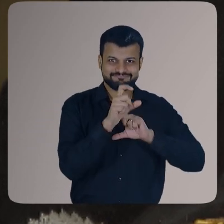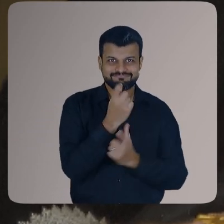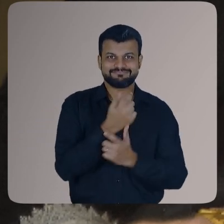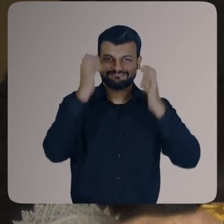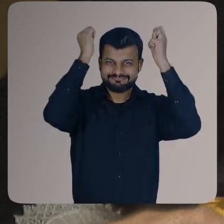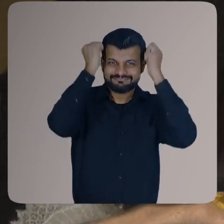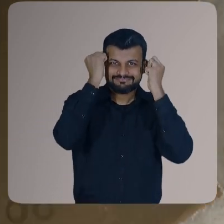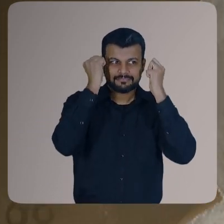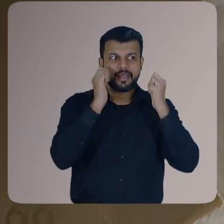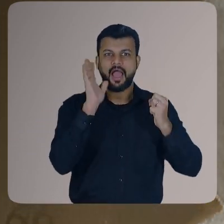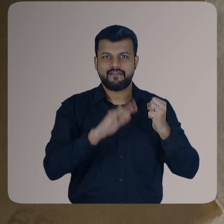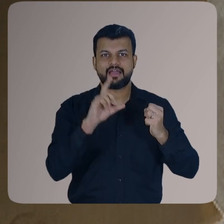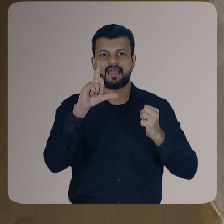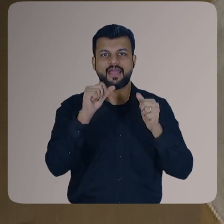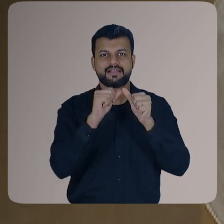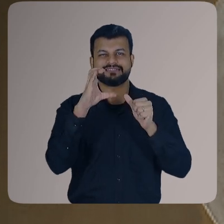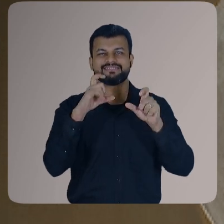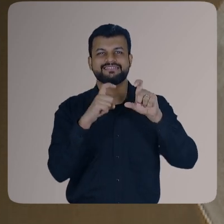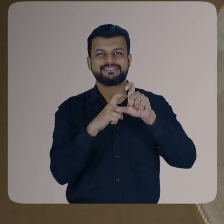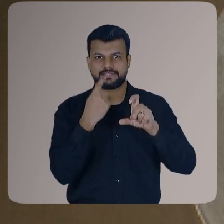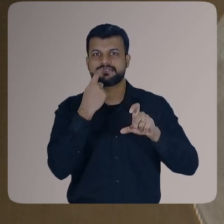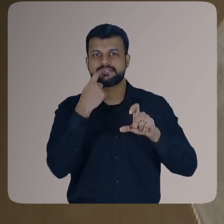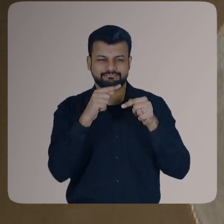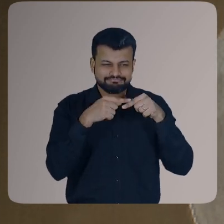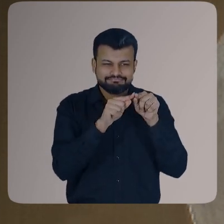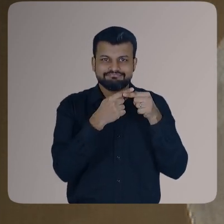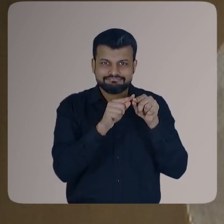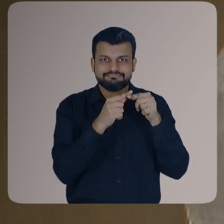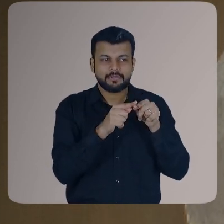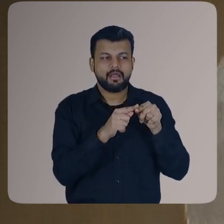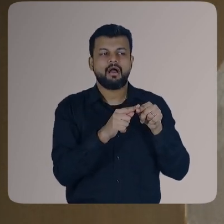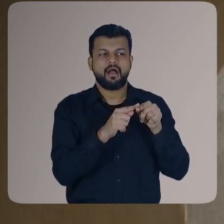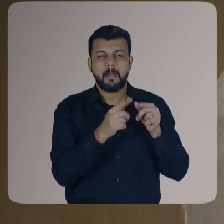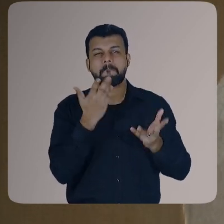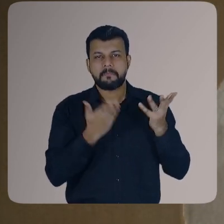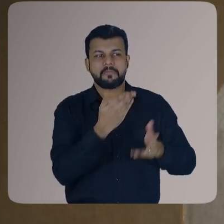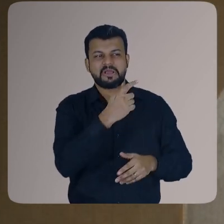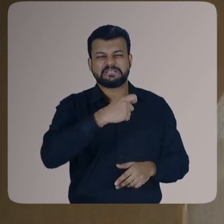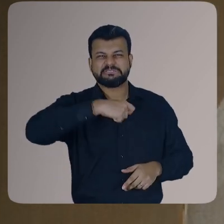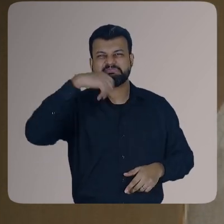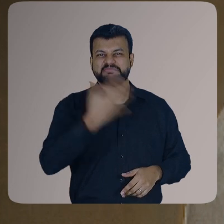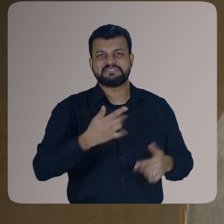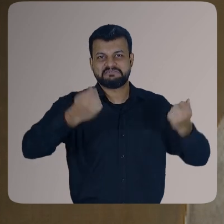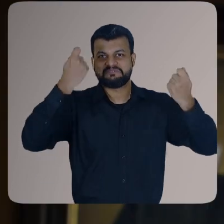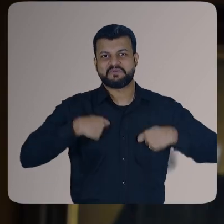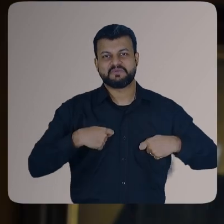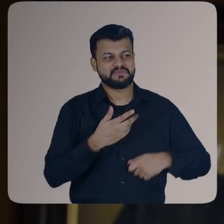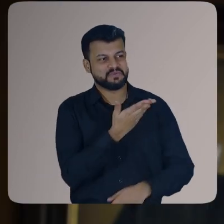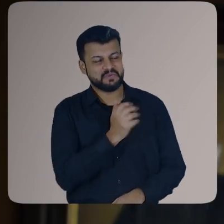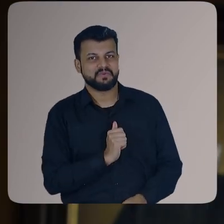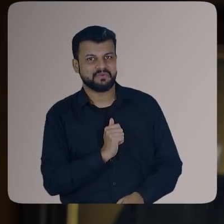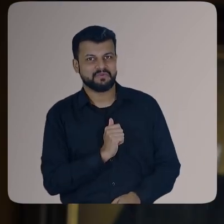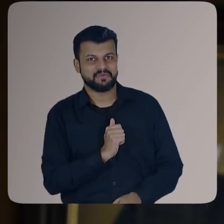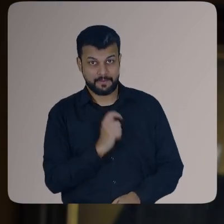lace trimming her white cuffs and head covering, which suggest that it was actually a costly outfit.